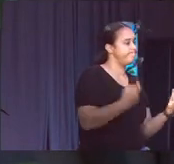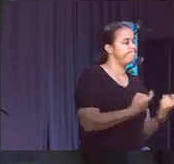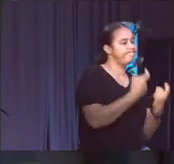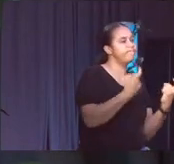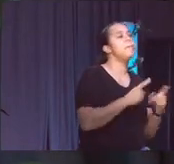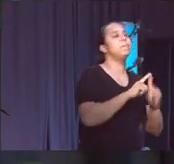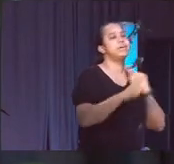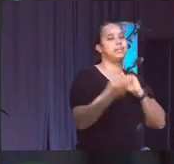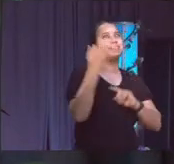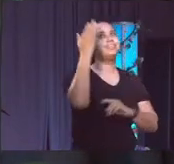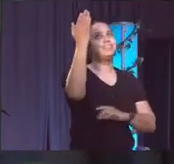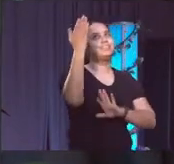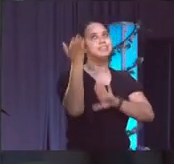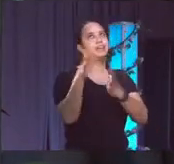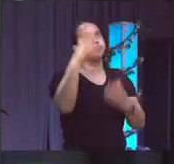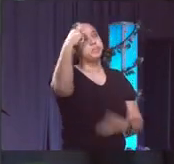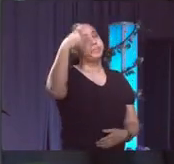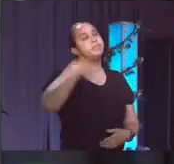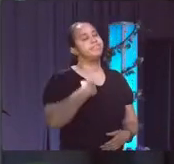but he died for me.